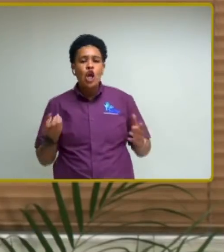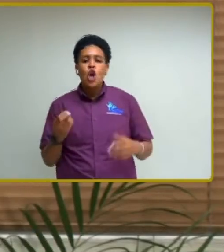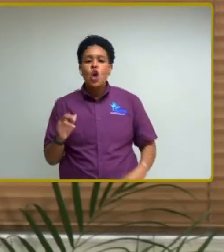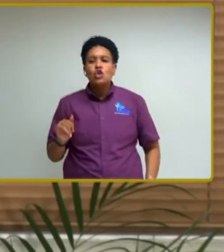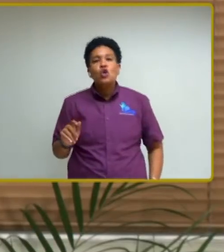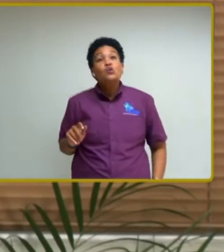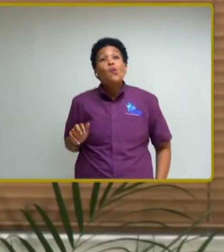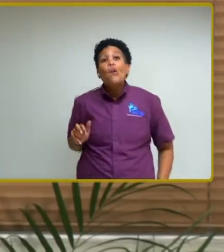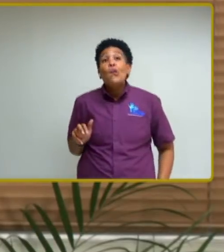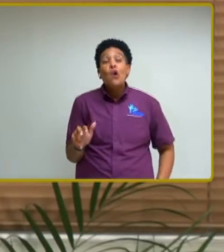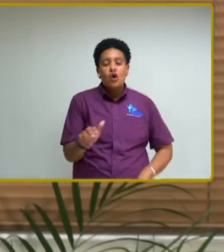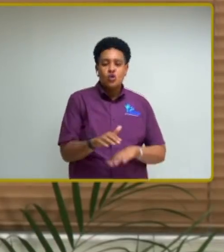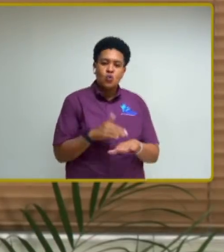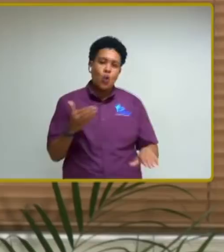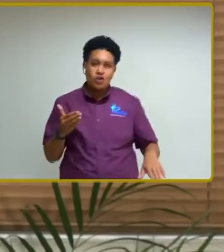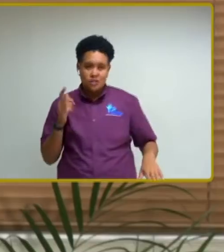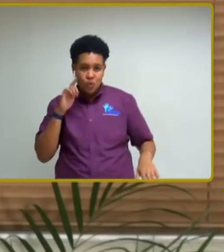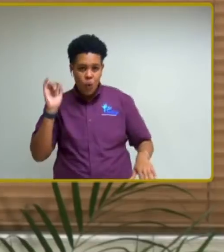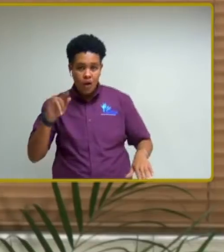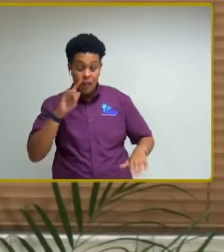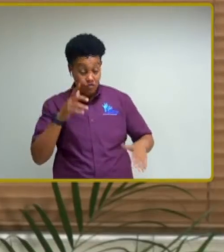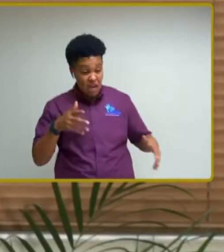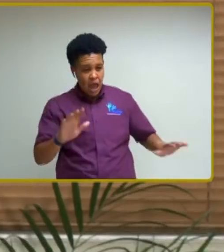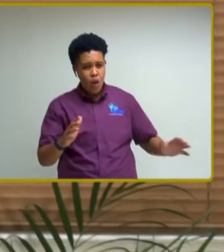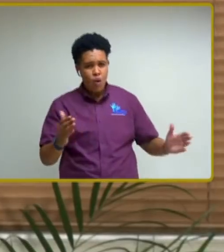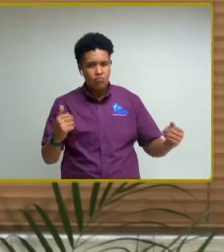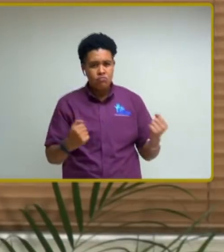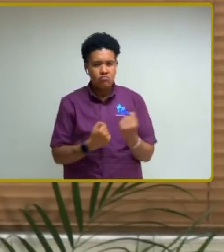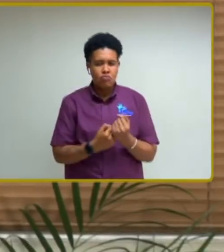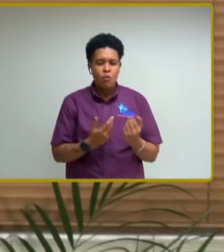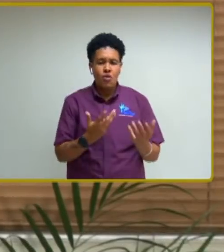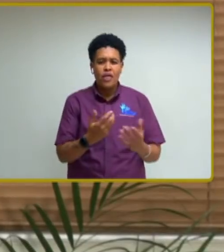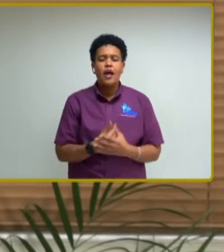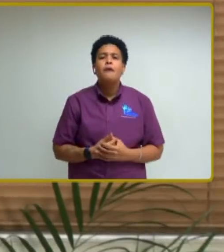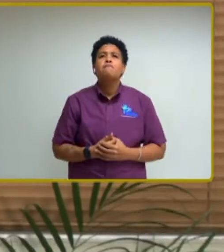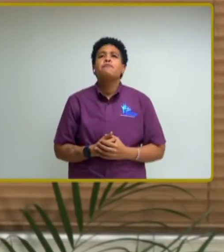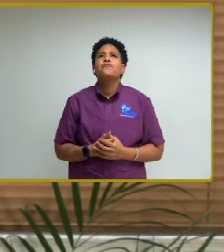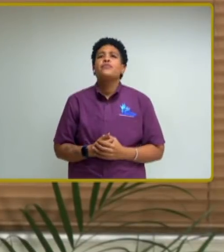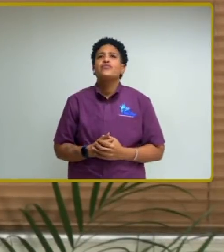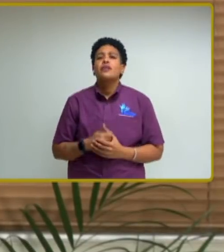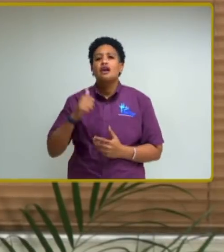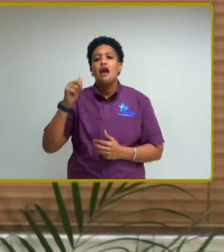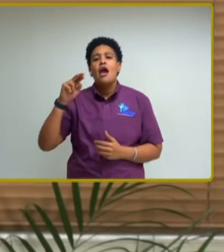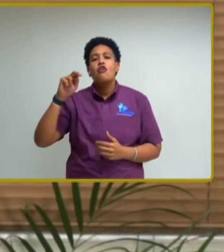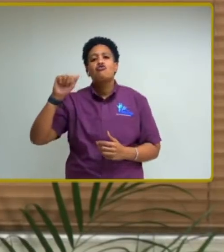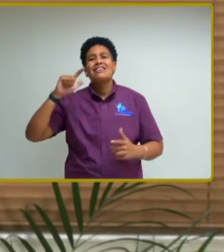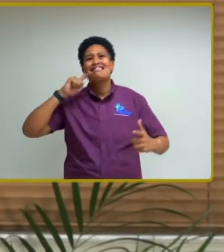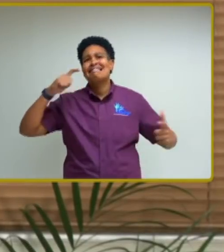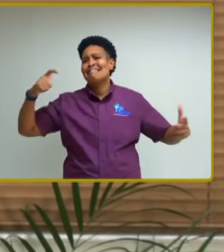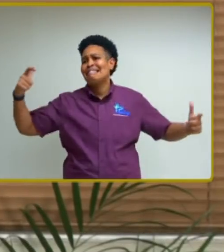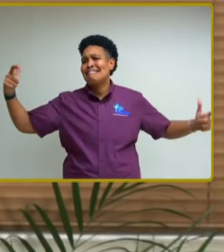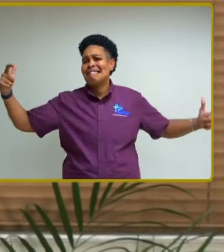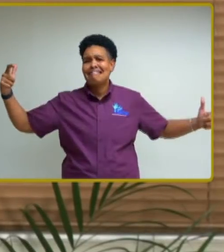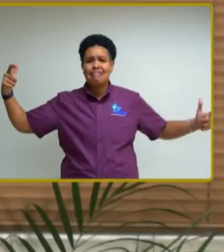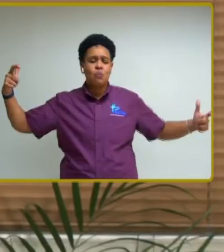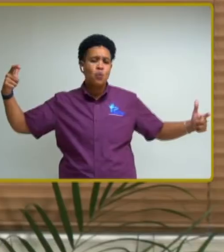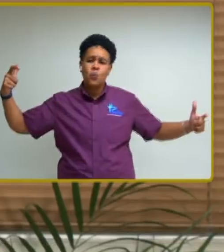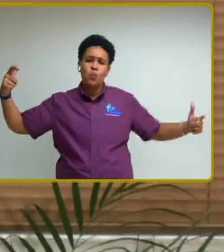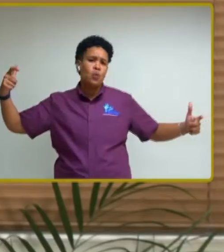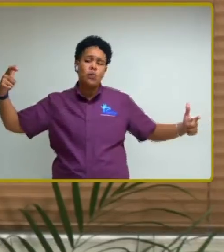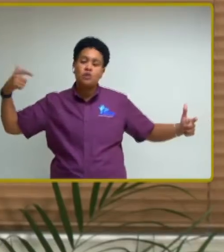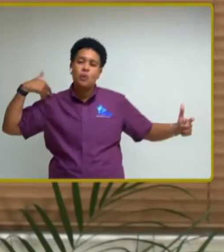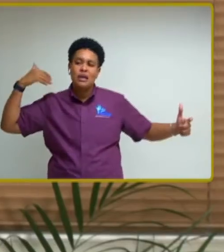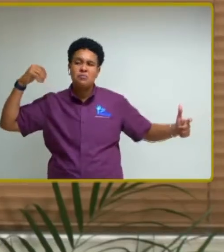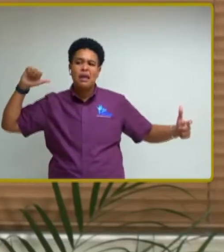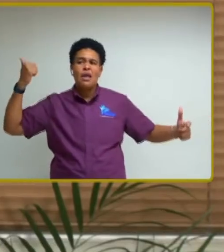walking slowly. So all of that is accommodated. The arena, as you know, is a fairly large facility, so we